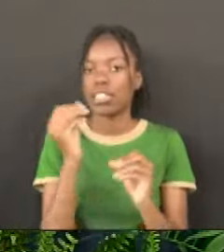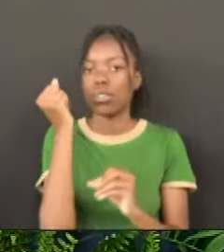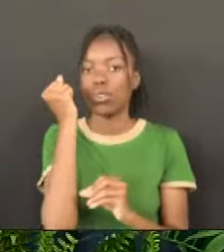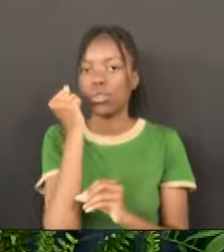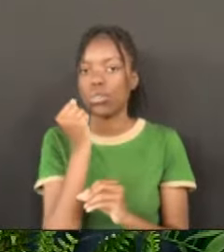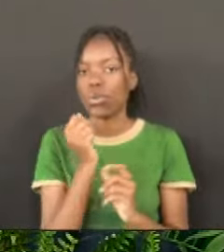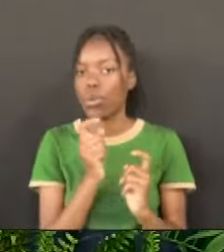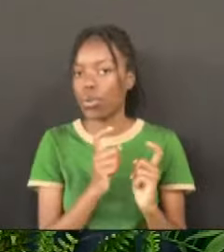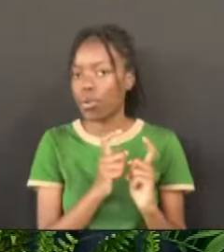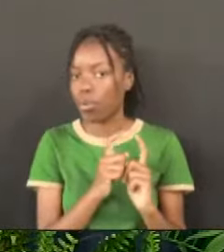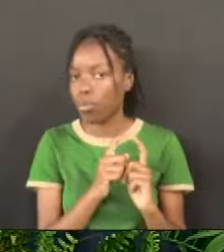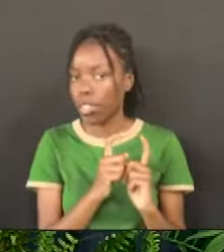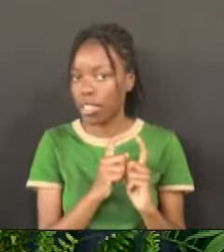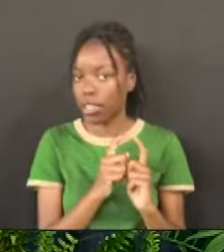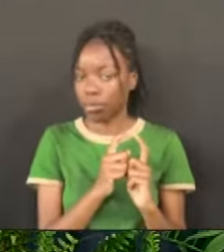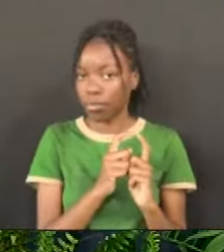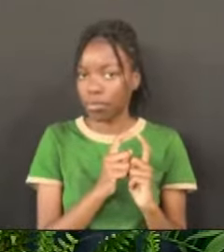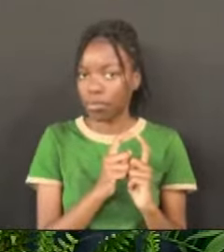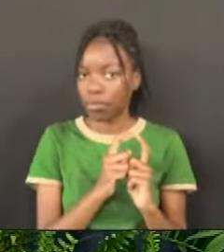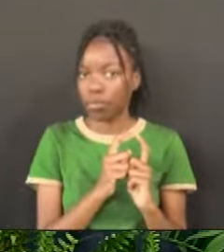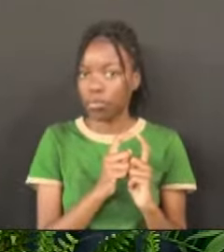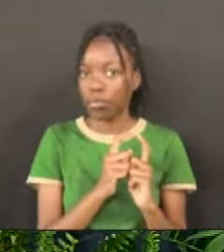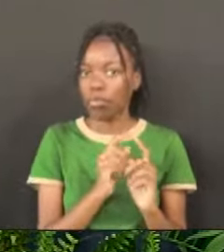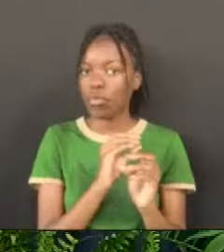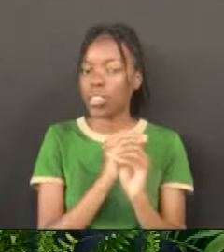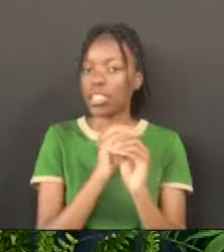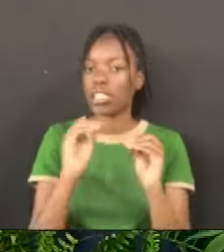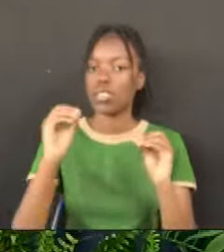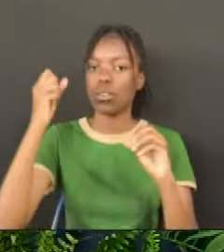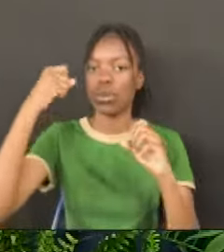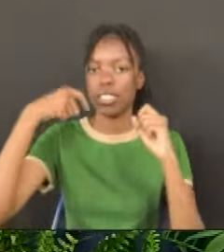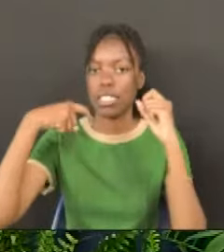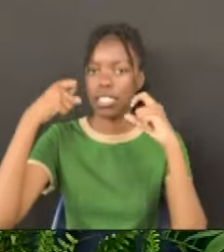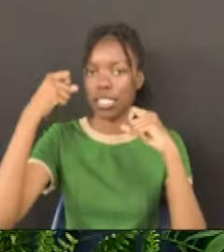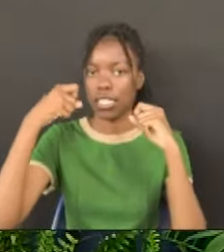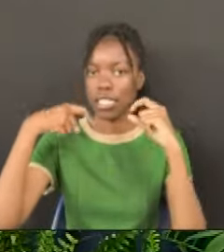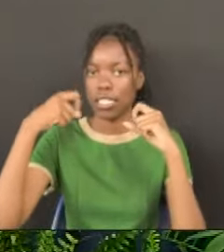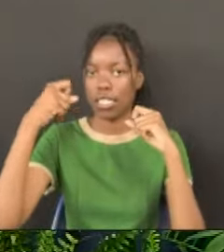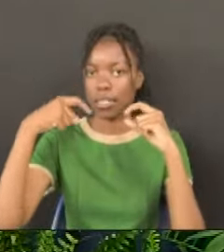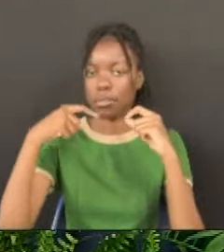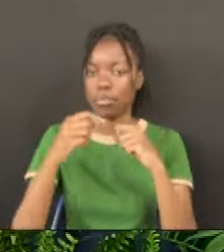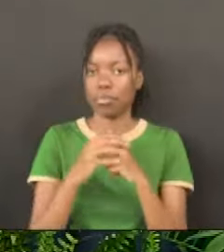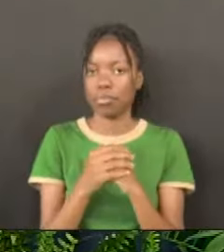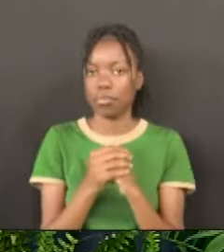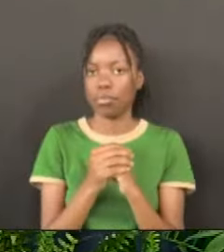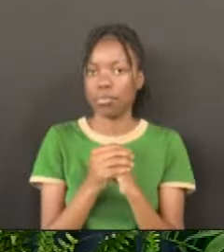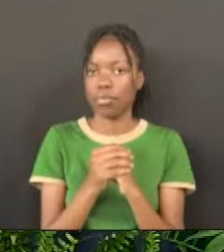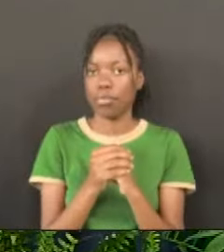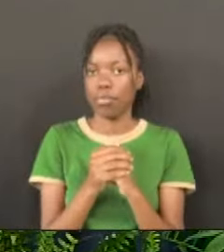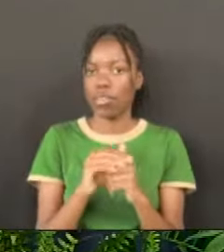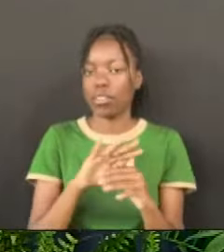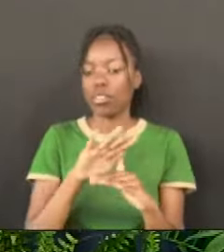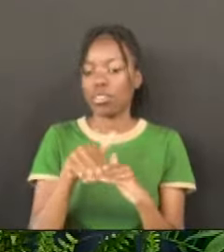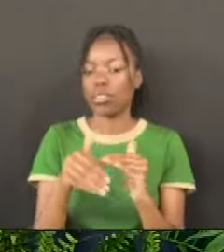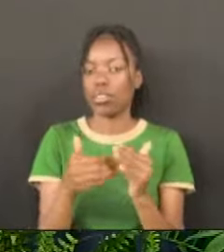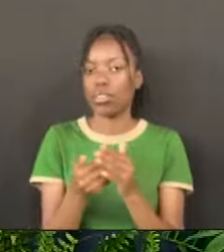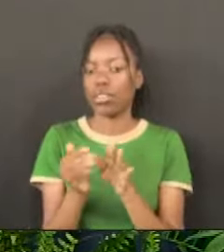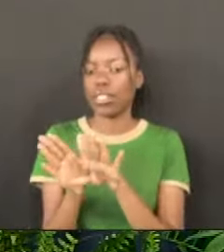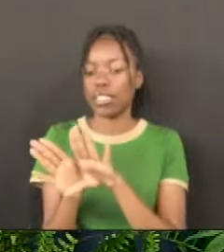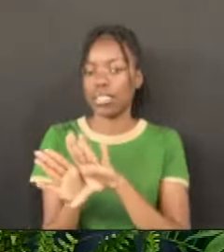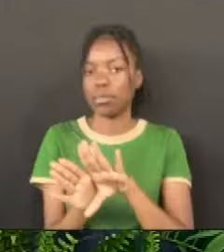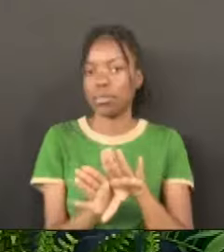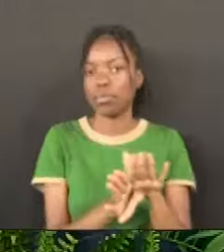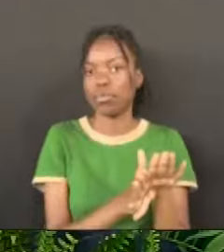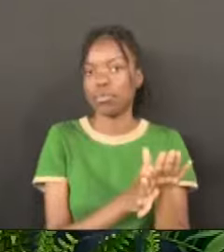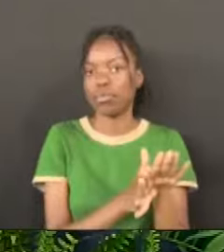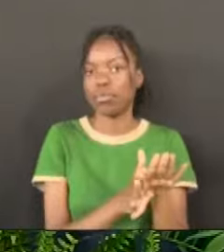pain, there is no tears, for the old order of things has passed away. And so today